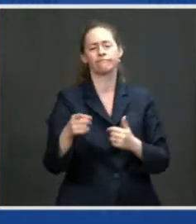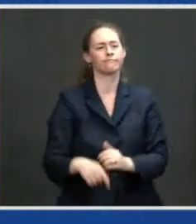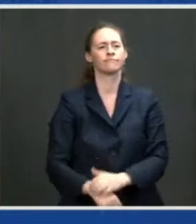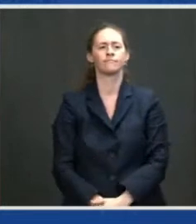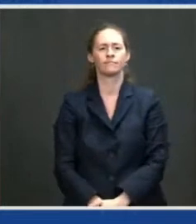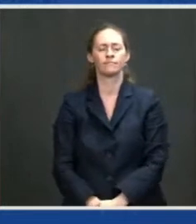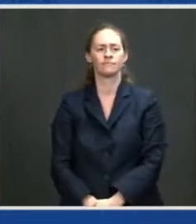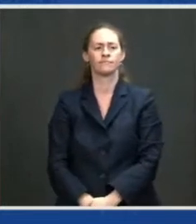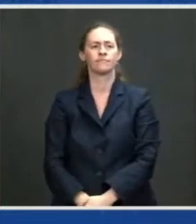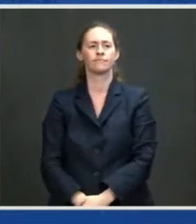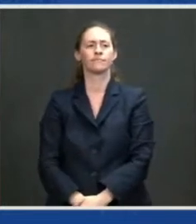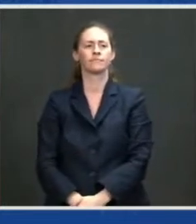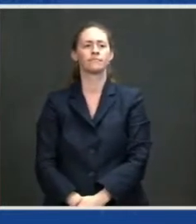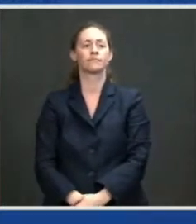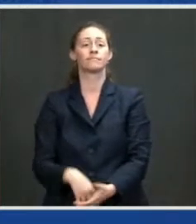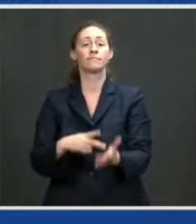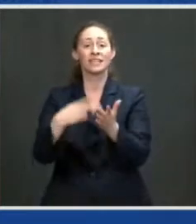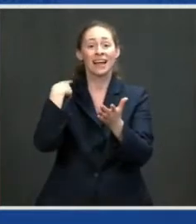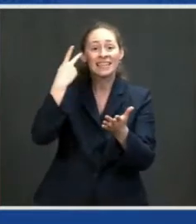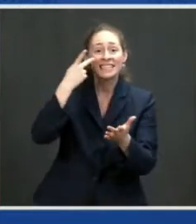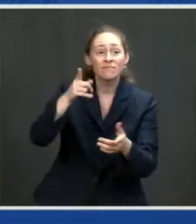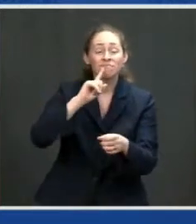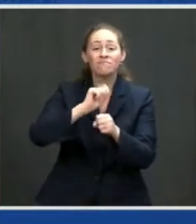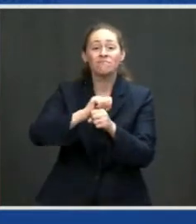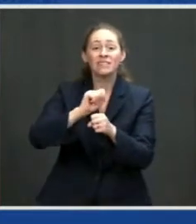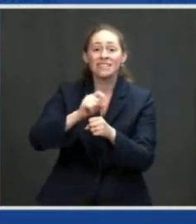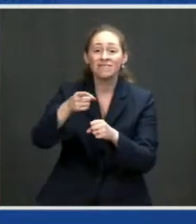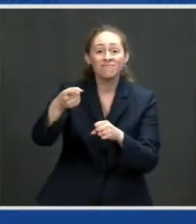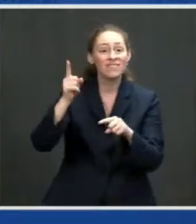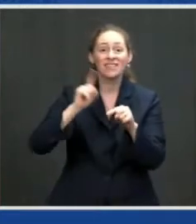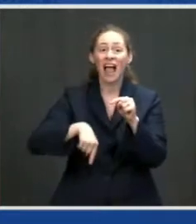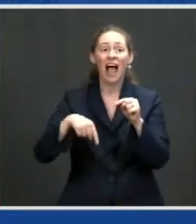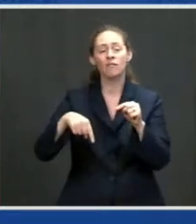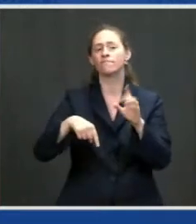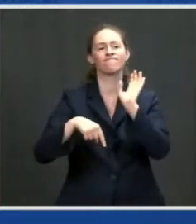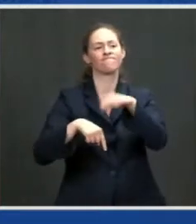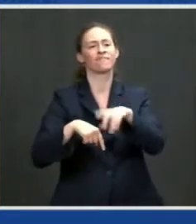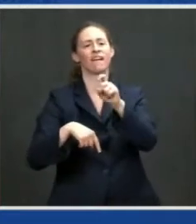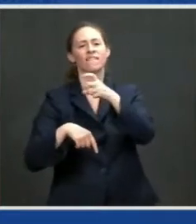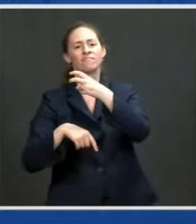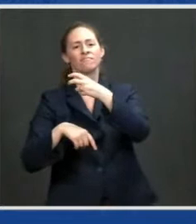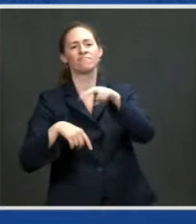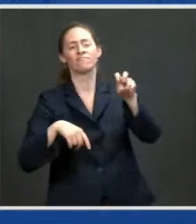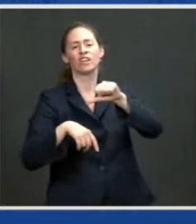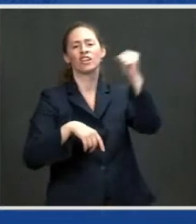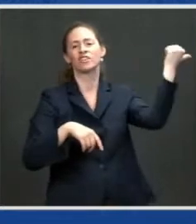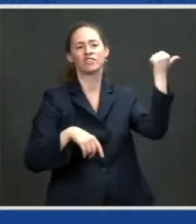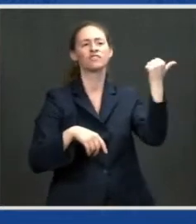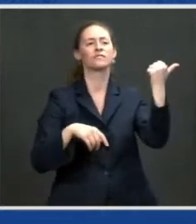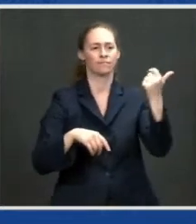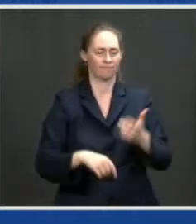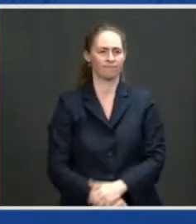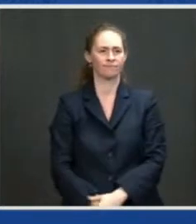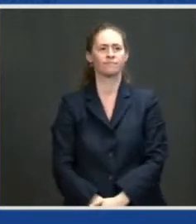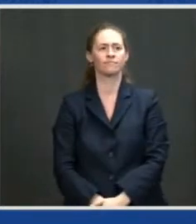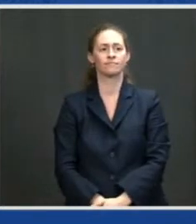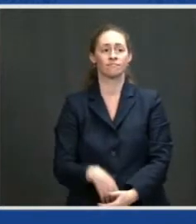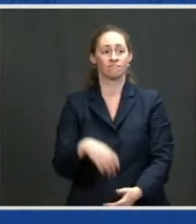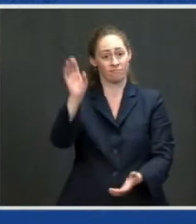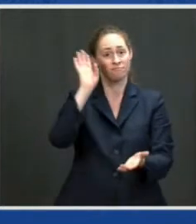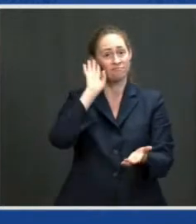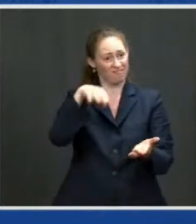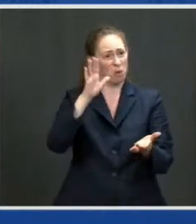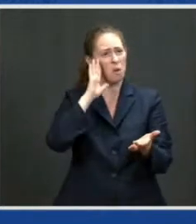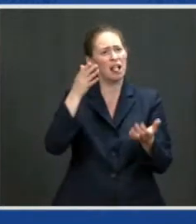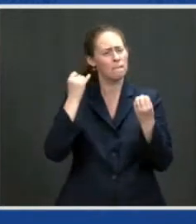can't find that job here in America. Well, guess what? They're going to find the job here in America. I promise